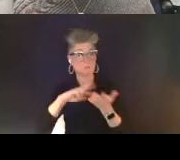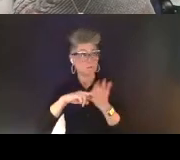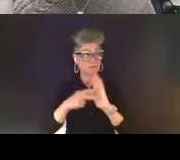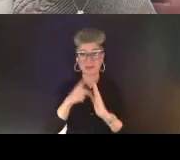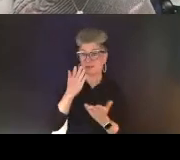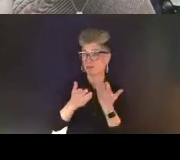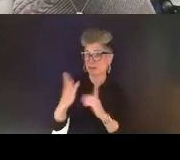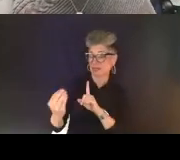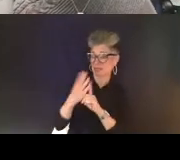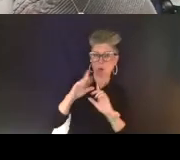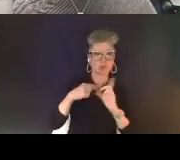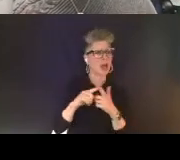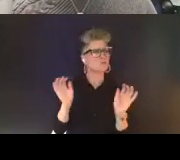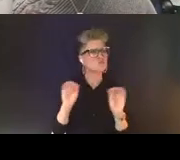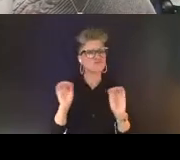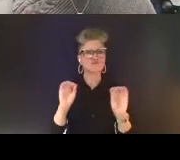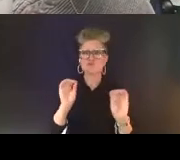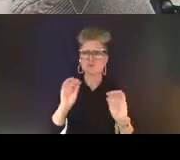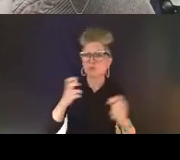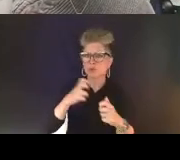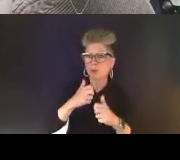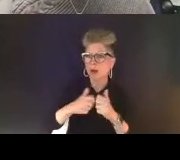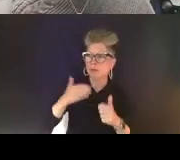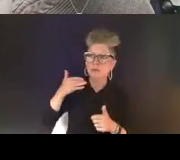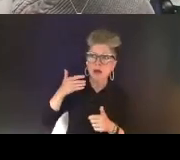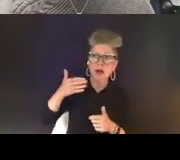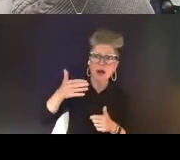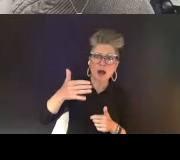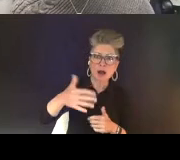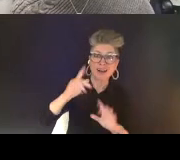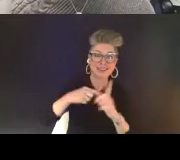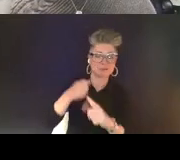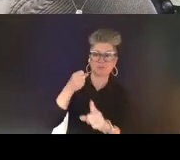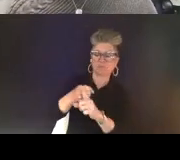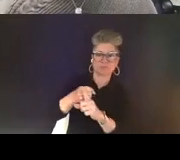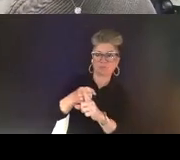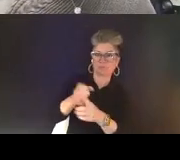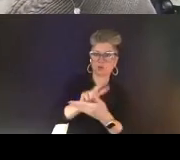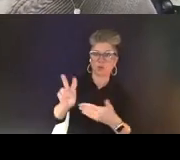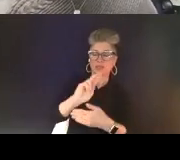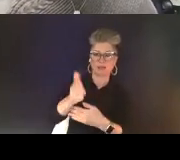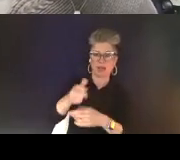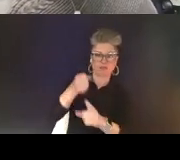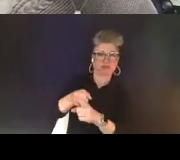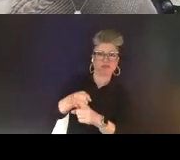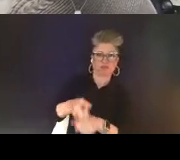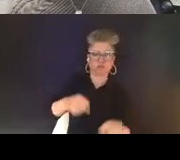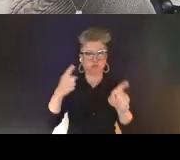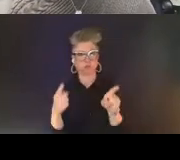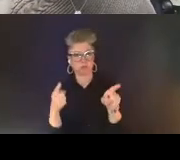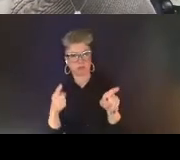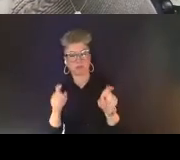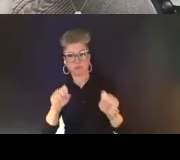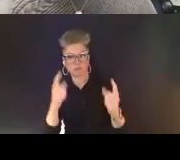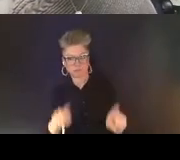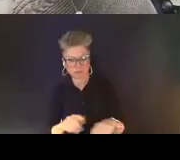of time and then develop symptoms as late as 14 days after that initial exposure. The most common symptoms continue to